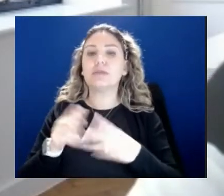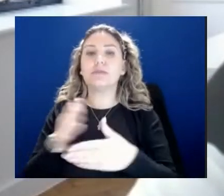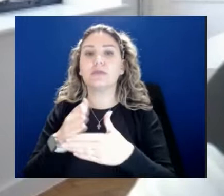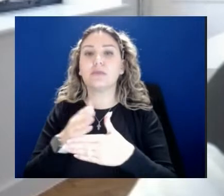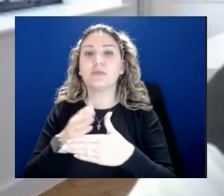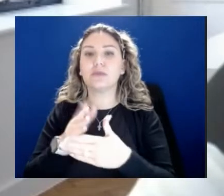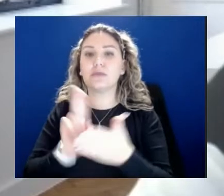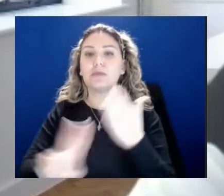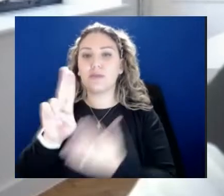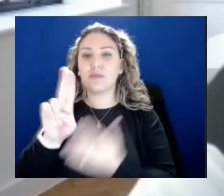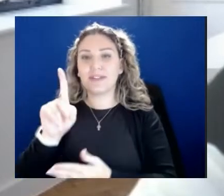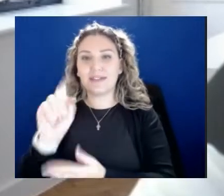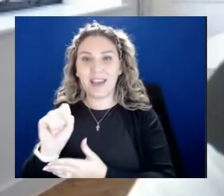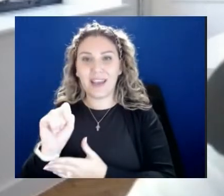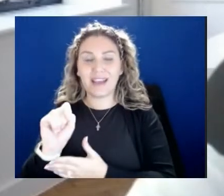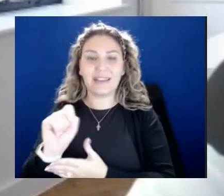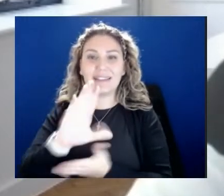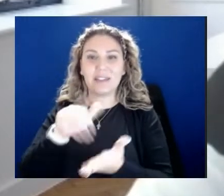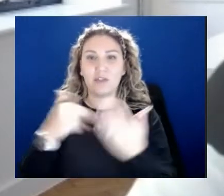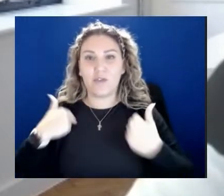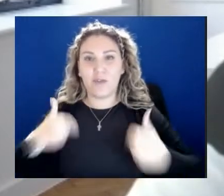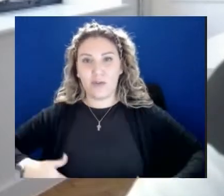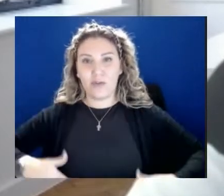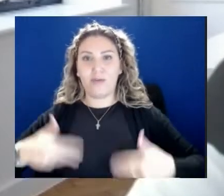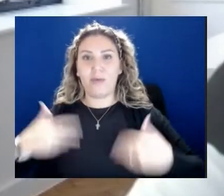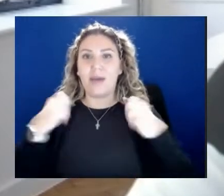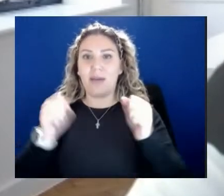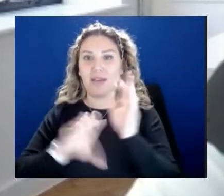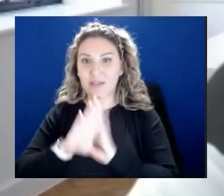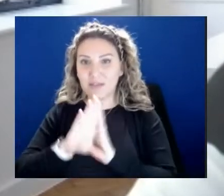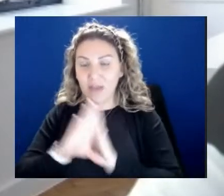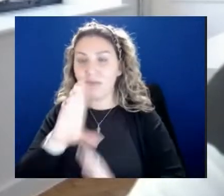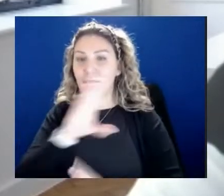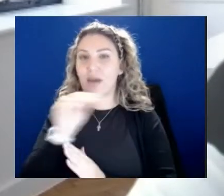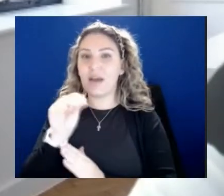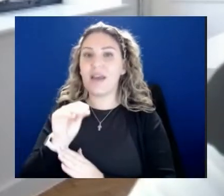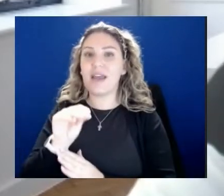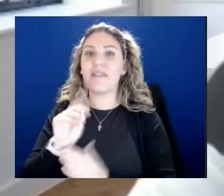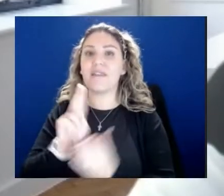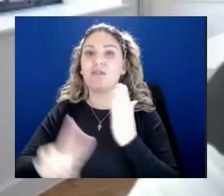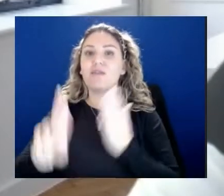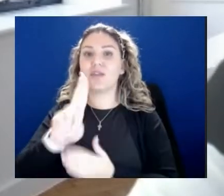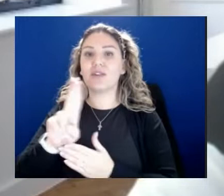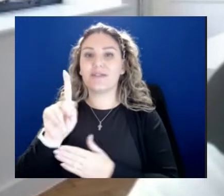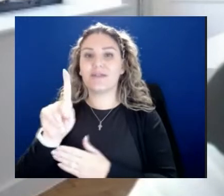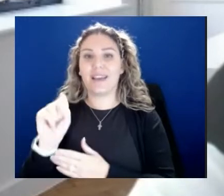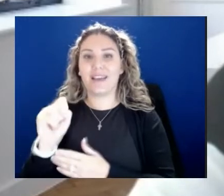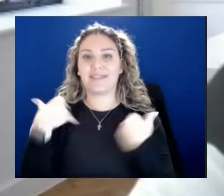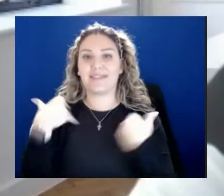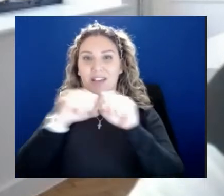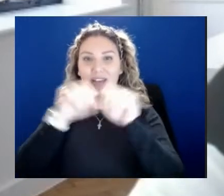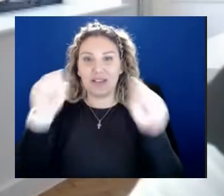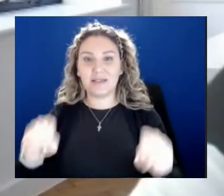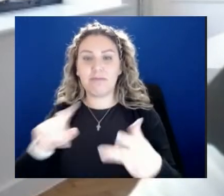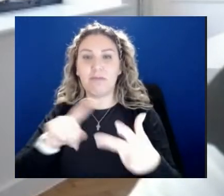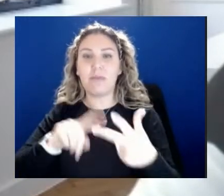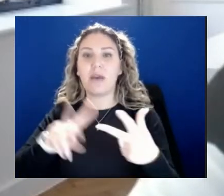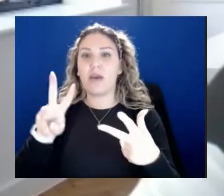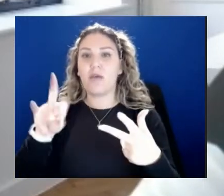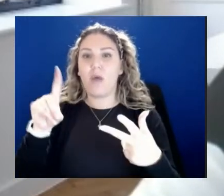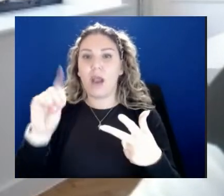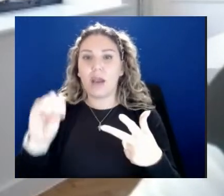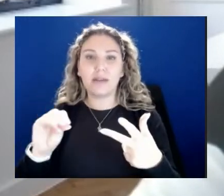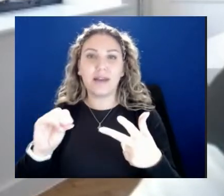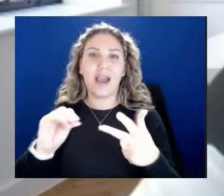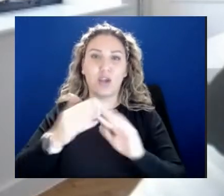for Human Health and Development, as well as the University of Kansas Health System, and Wyandotte County Community Corrections as well, and several